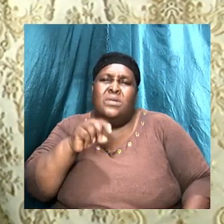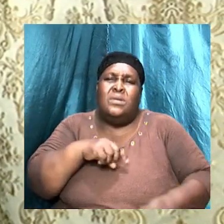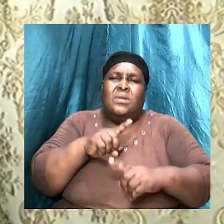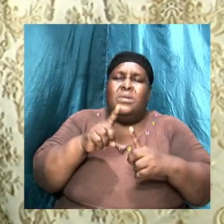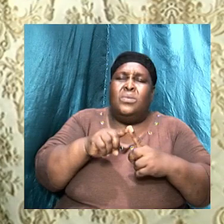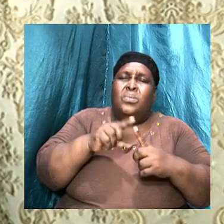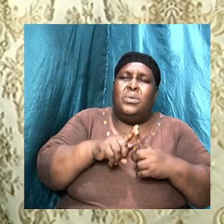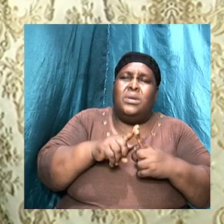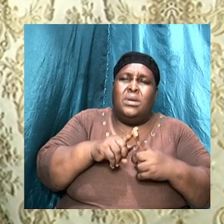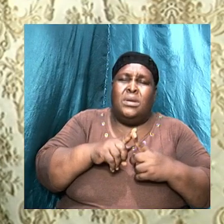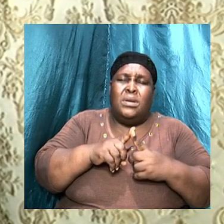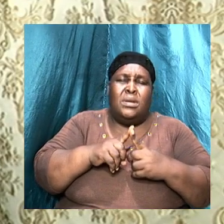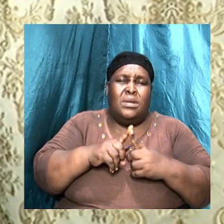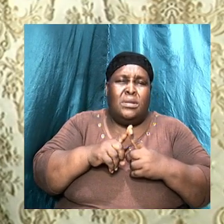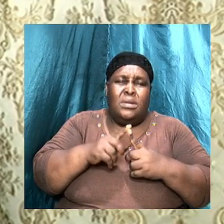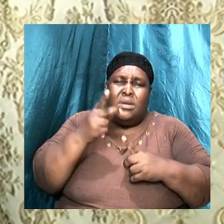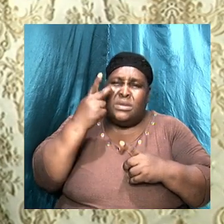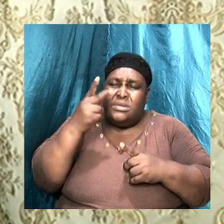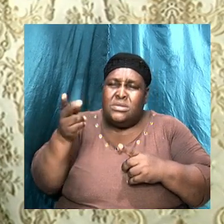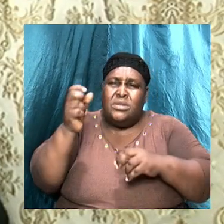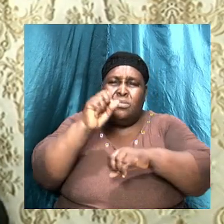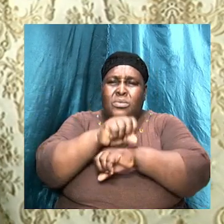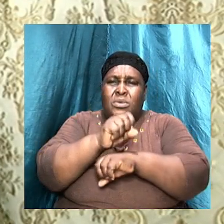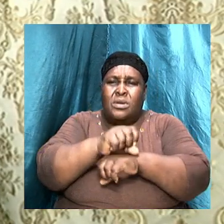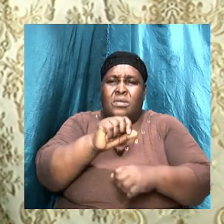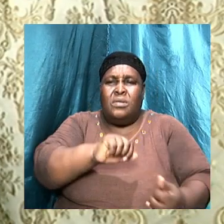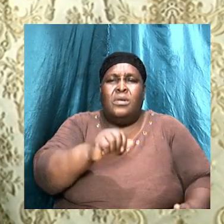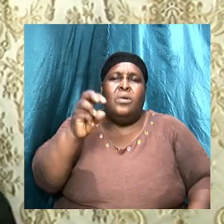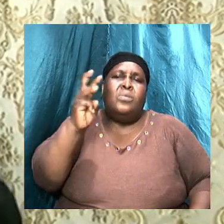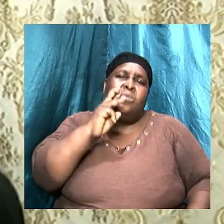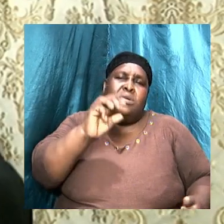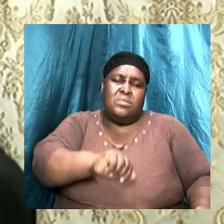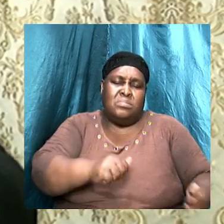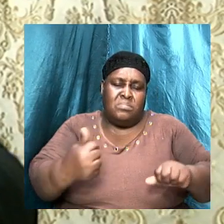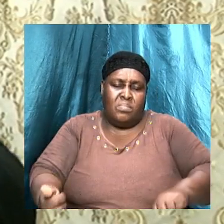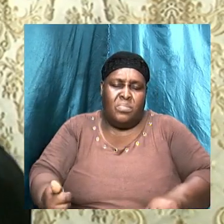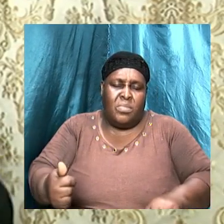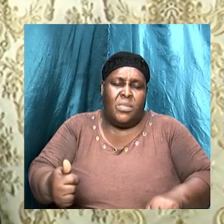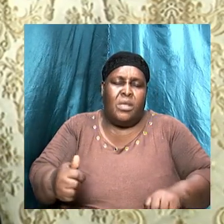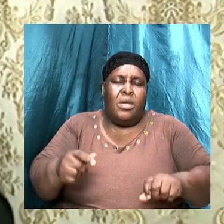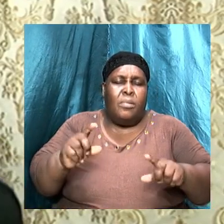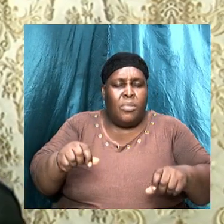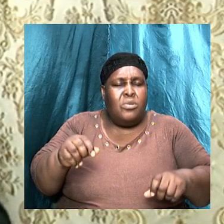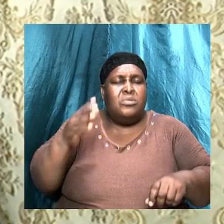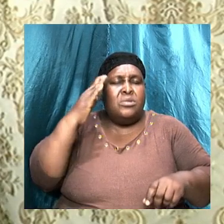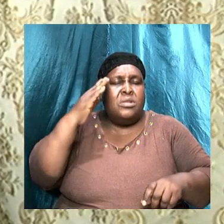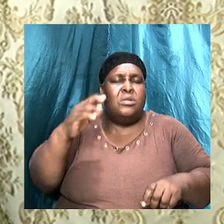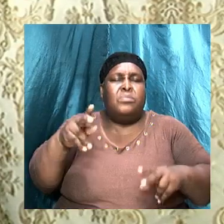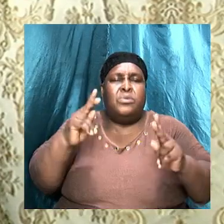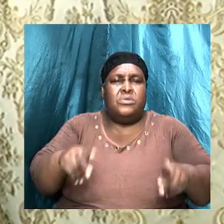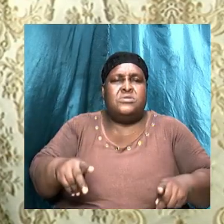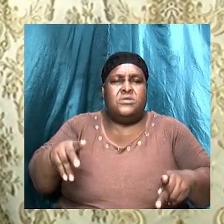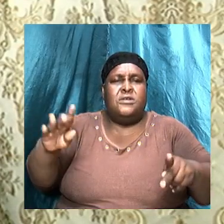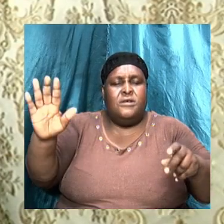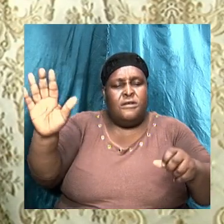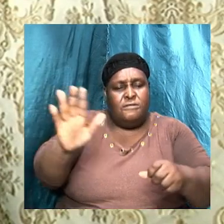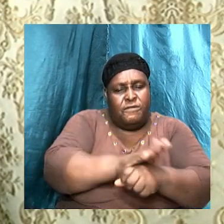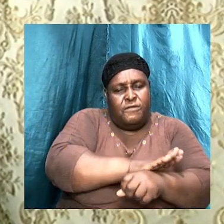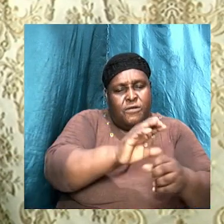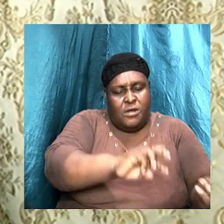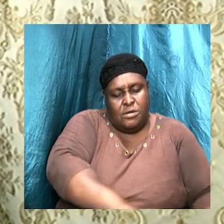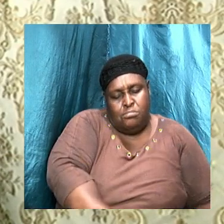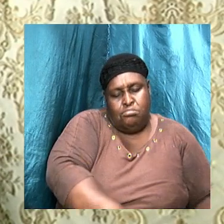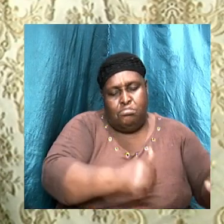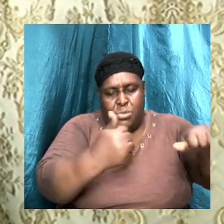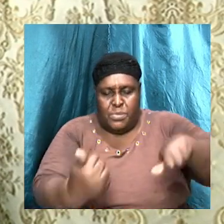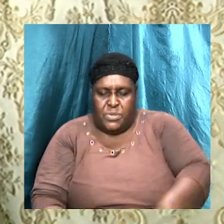of water baptism, we must recognize that the person must be fully immersed. When we say that the